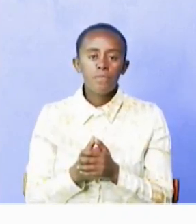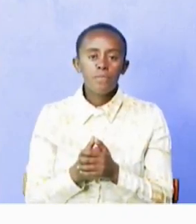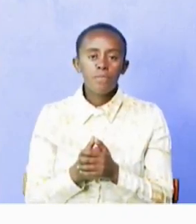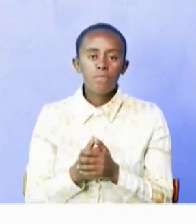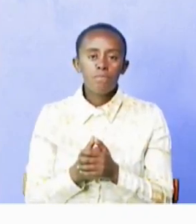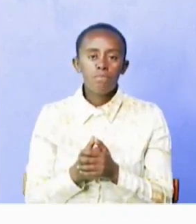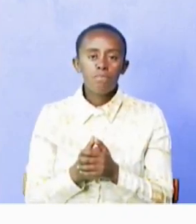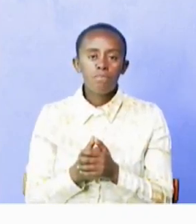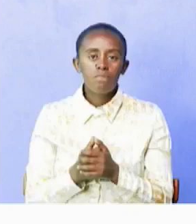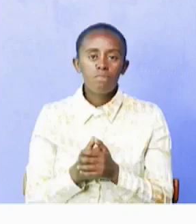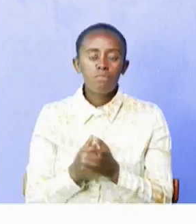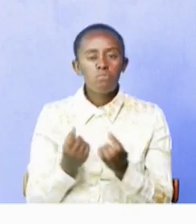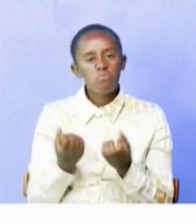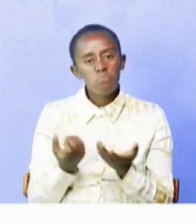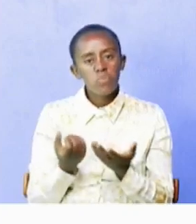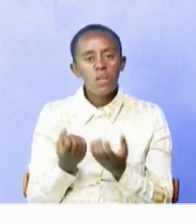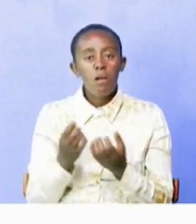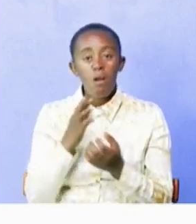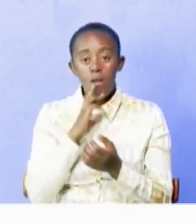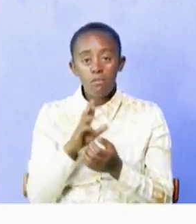commonly answered